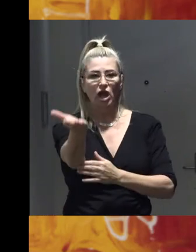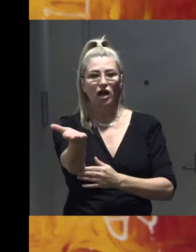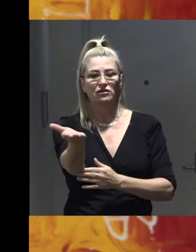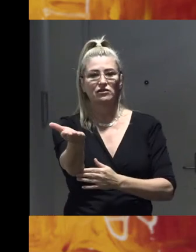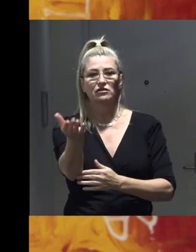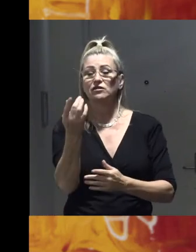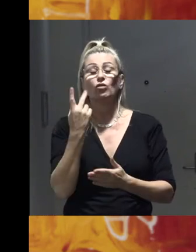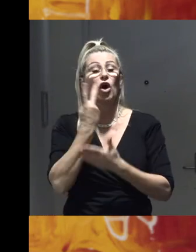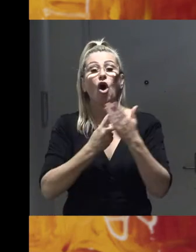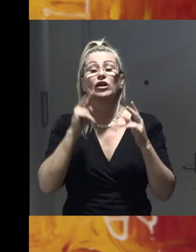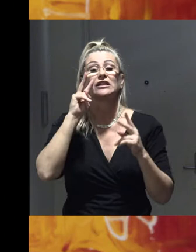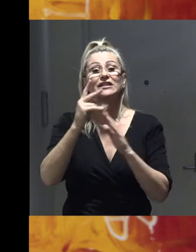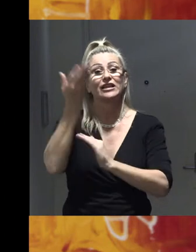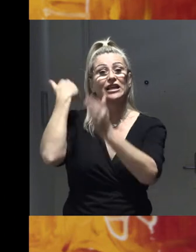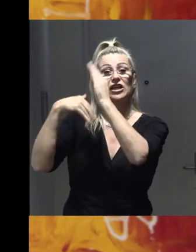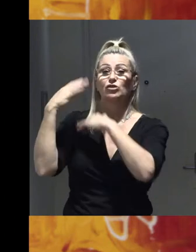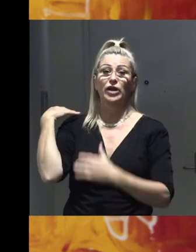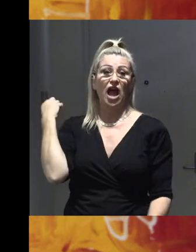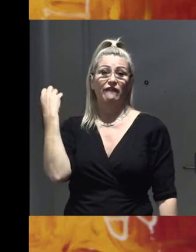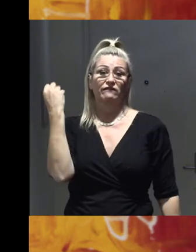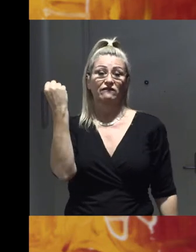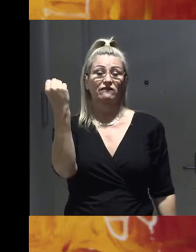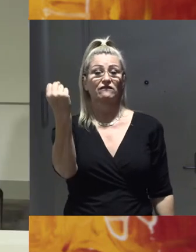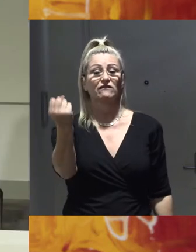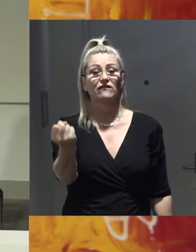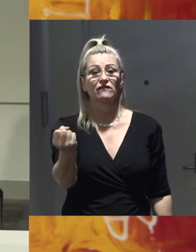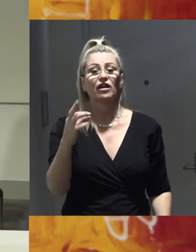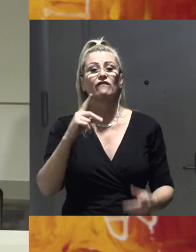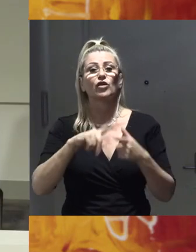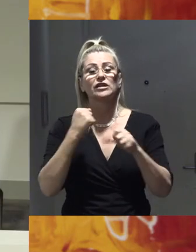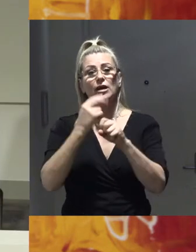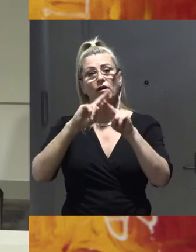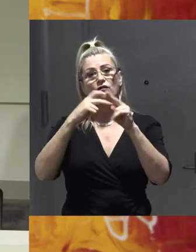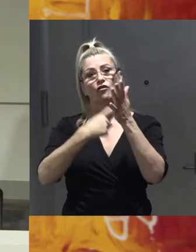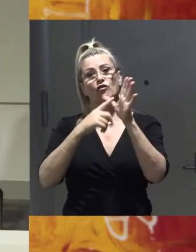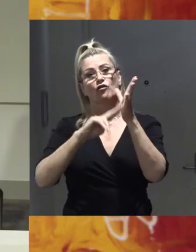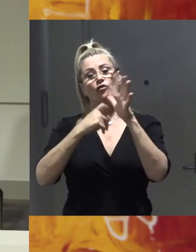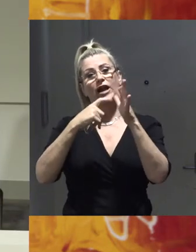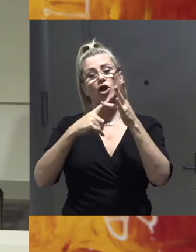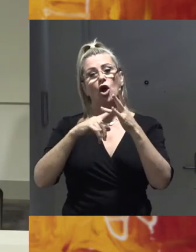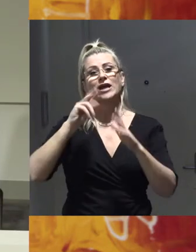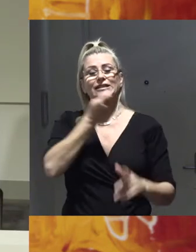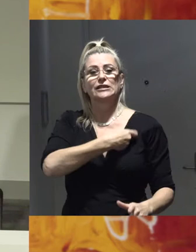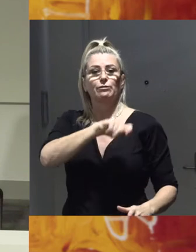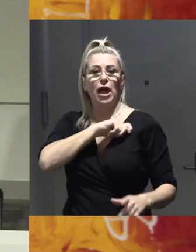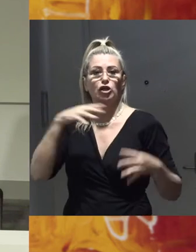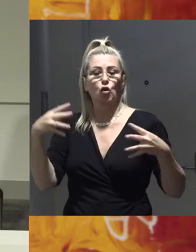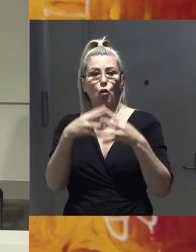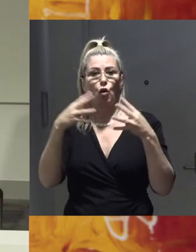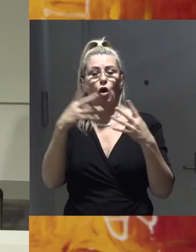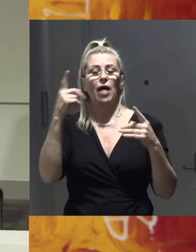look to history for evidence of this. Take, for example, Franco's Spanish Civil War and artists such as